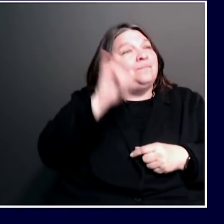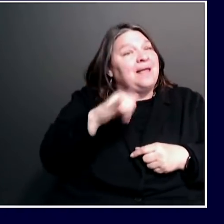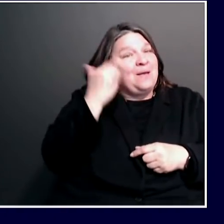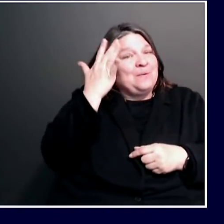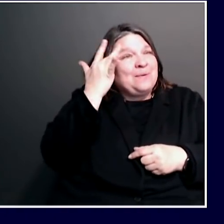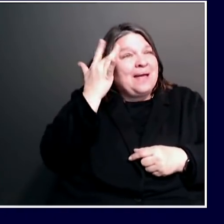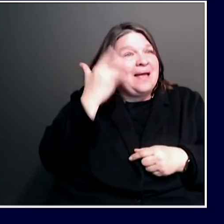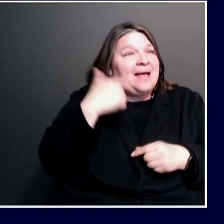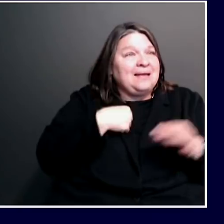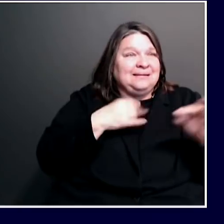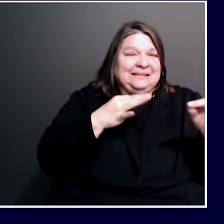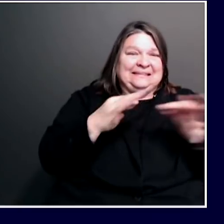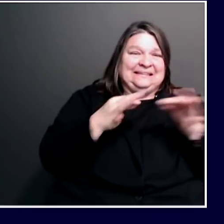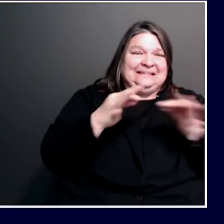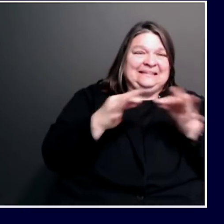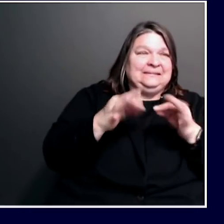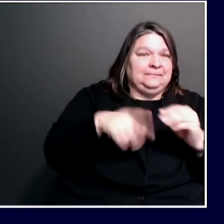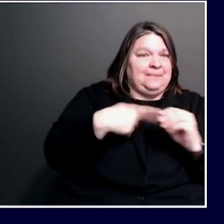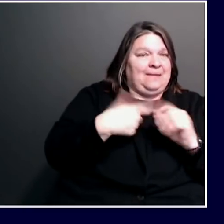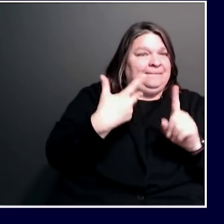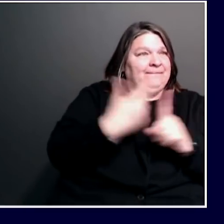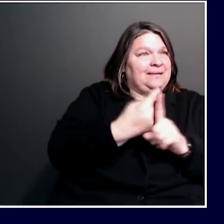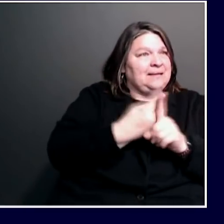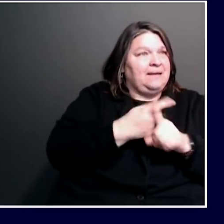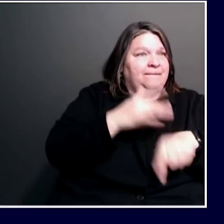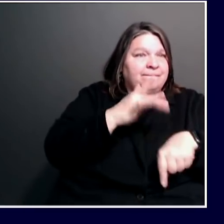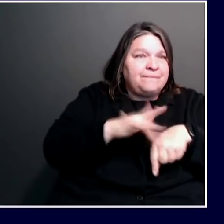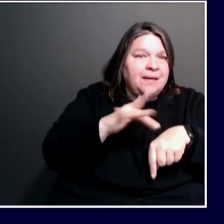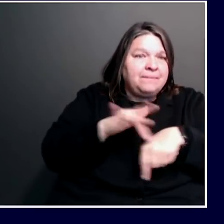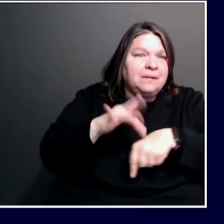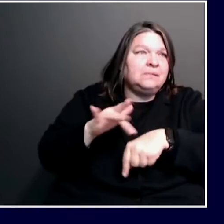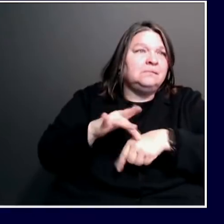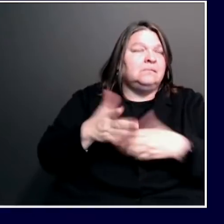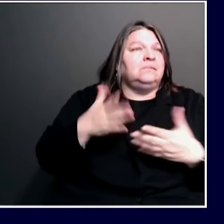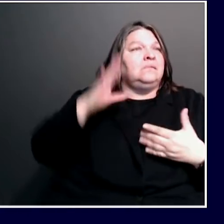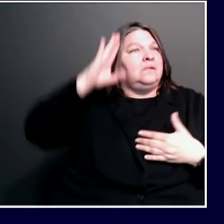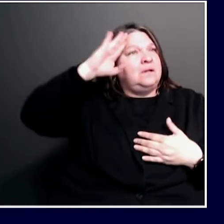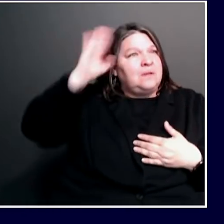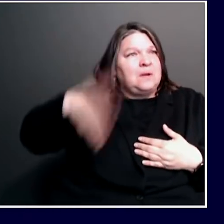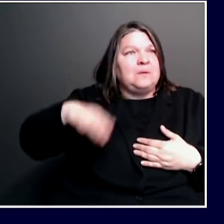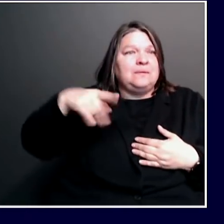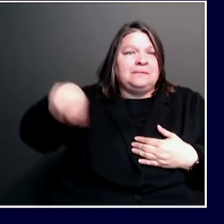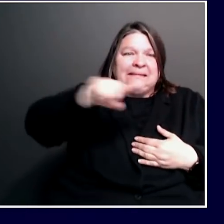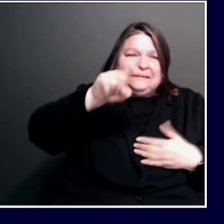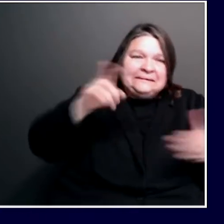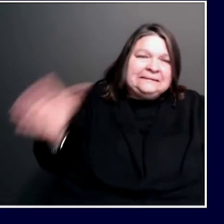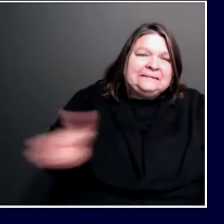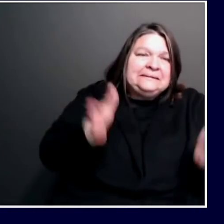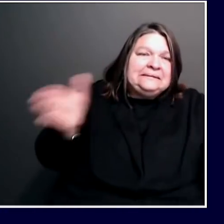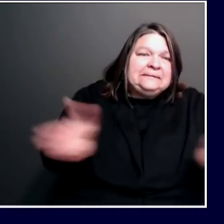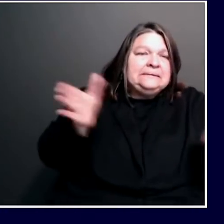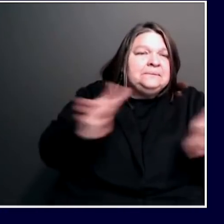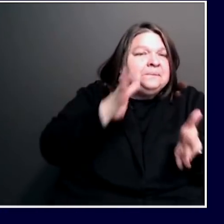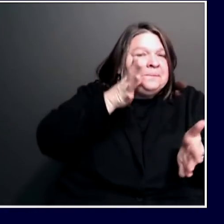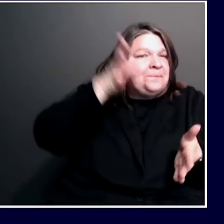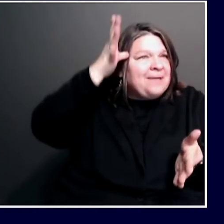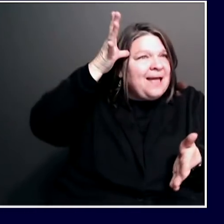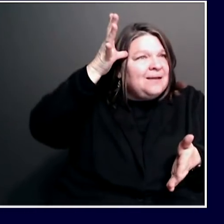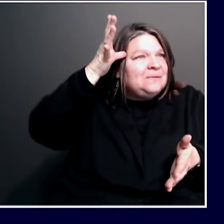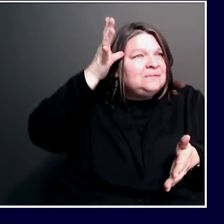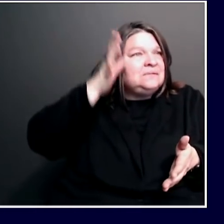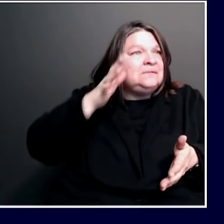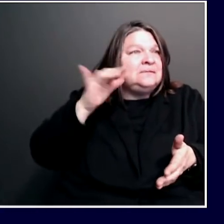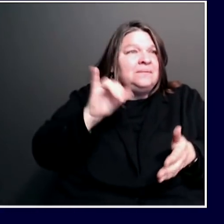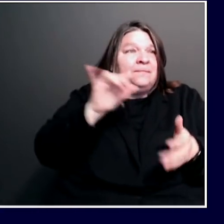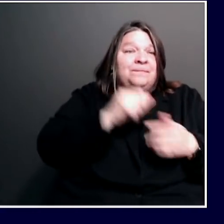are available. But we've got more work to do there. But I think that same push that we took with the 5 to 11-year-olds can be